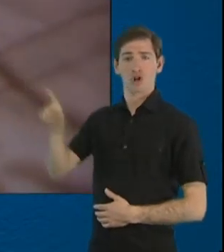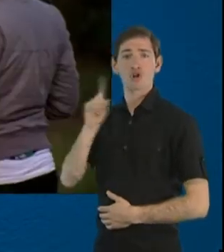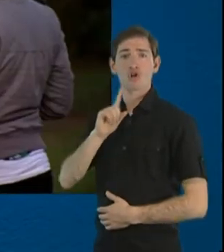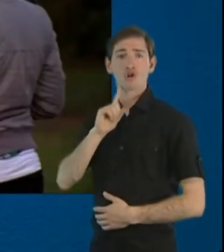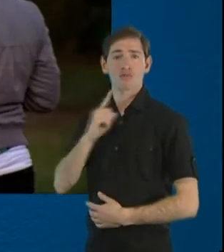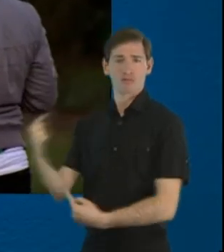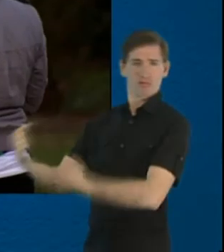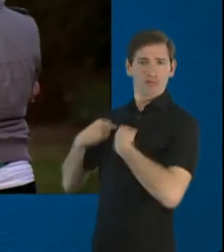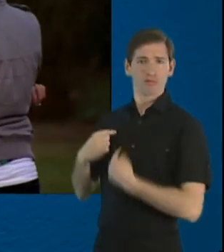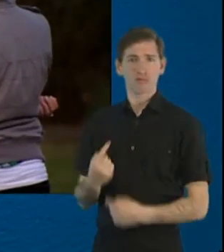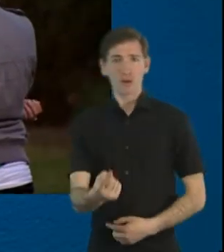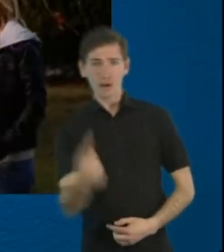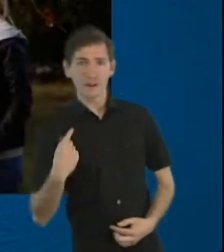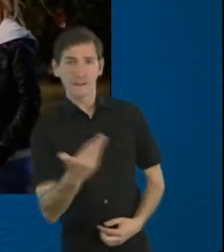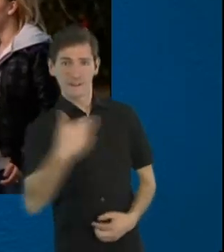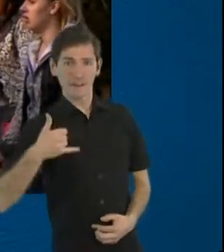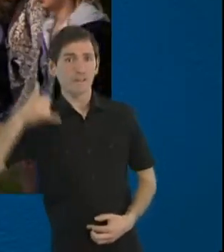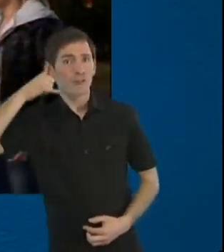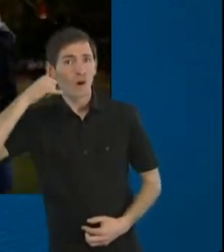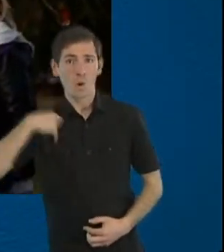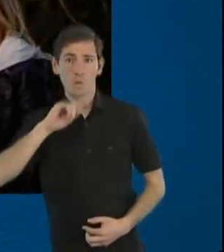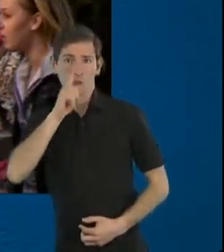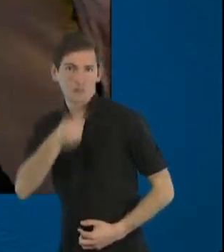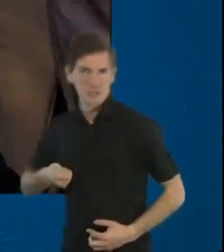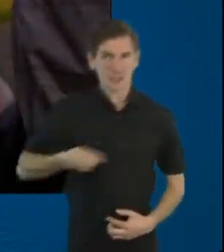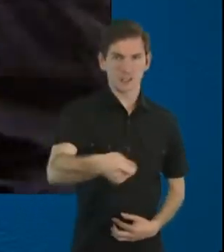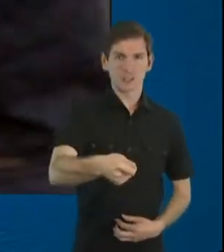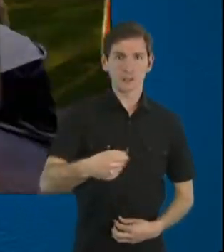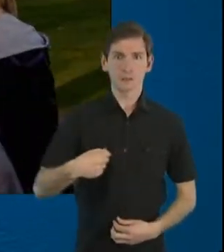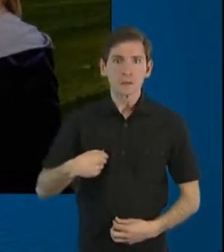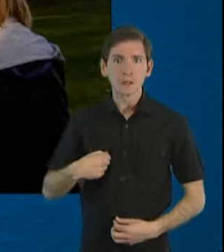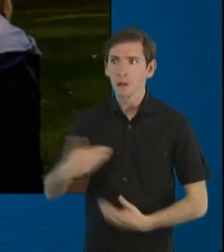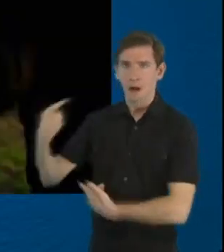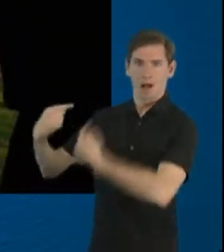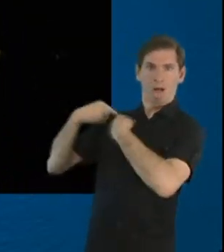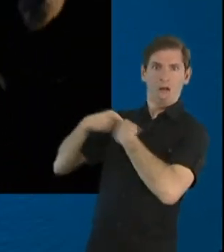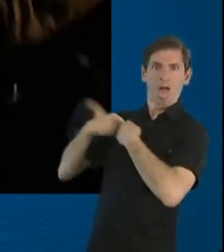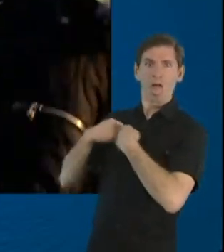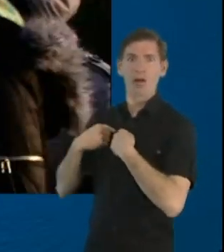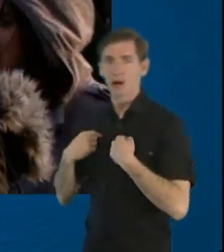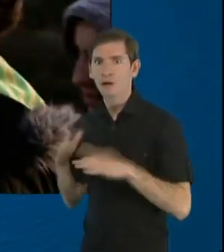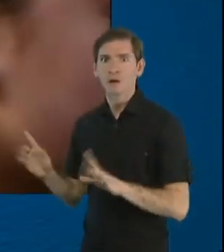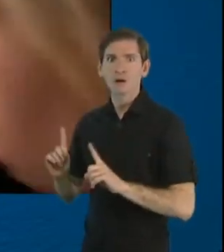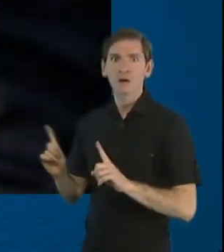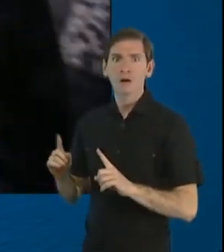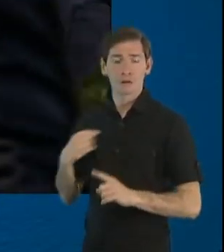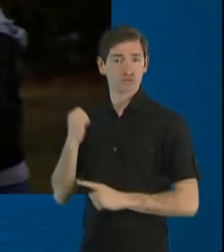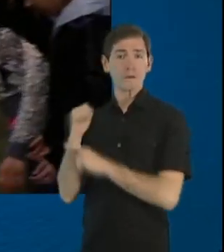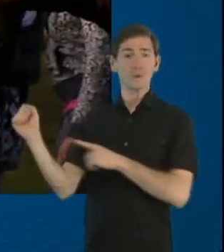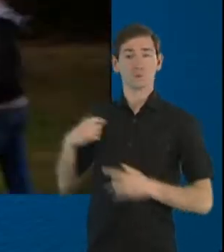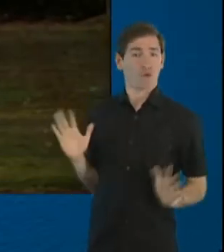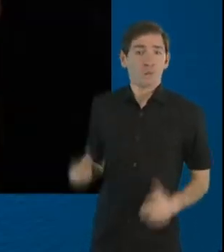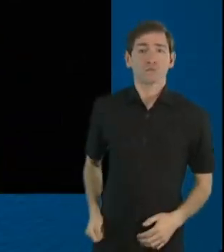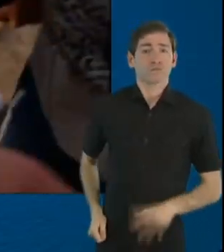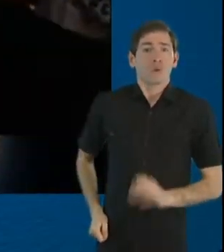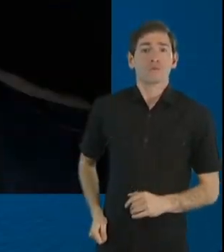just like threatened me basically to say, if you don't give me a phone I'm gonna shank you and all this. But I kept on refusing. Then